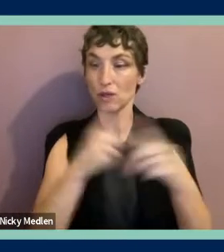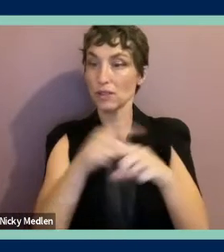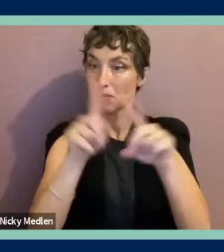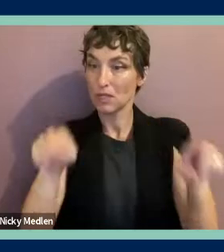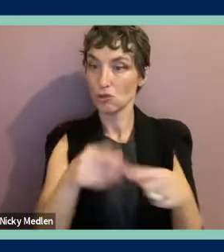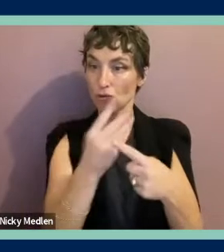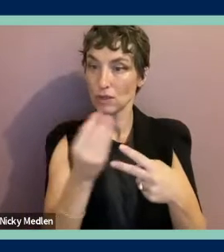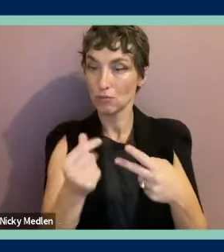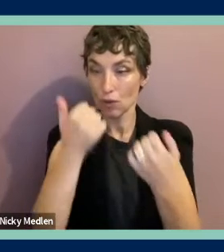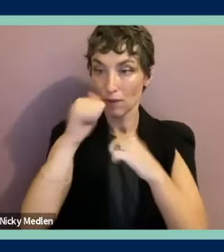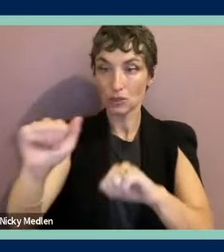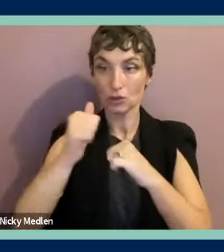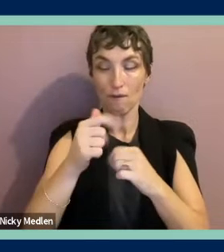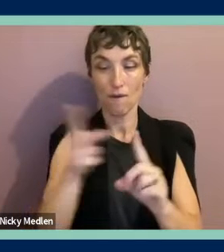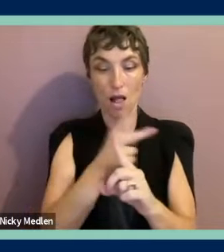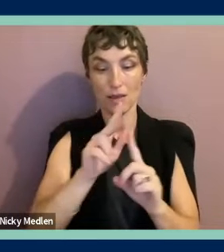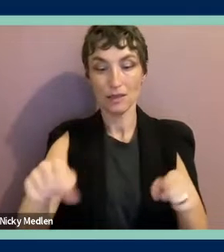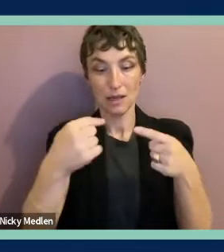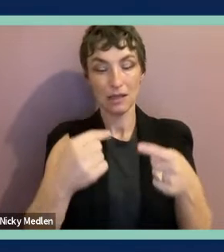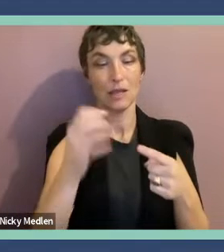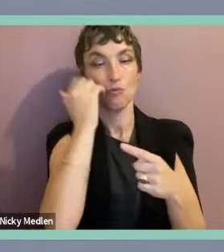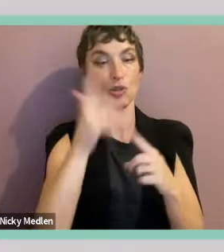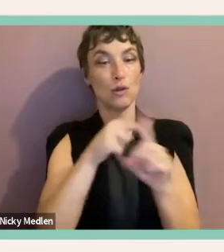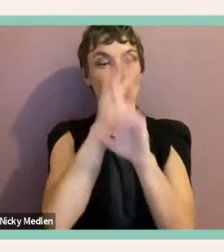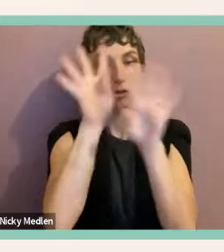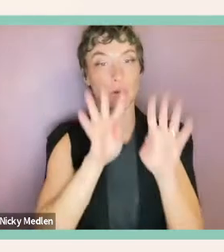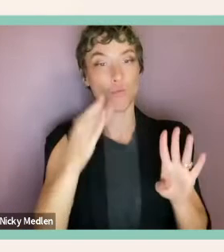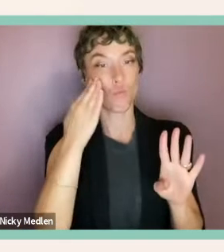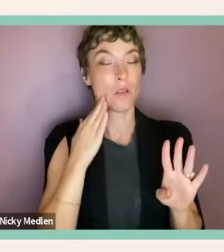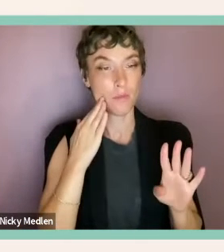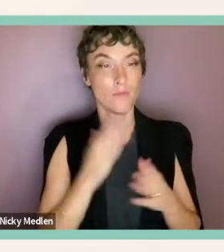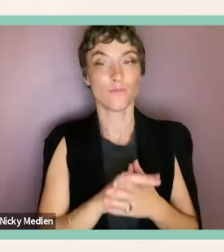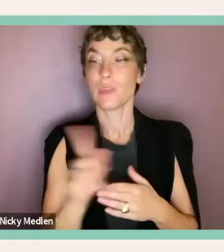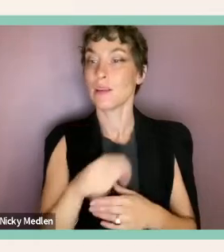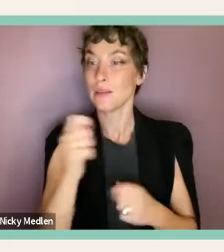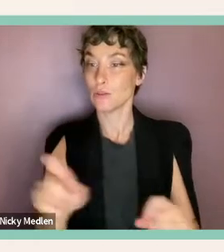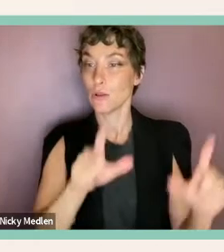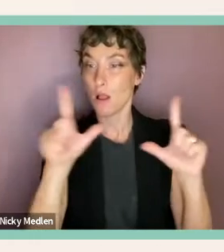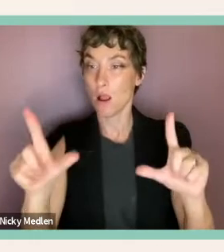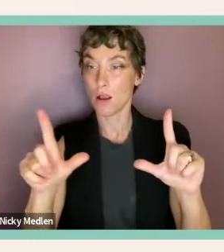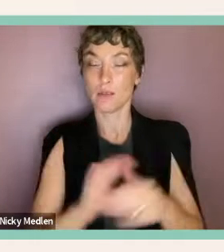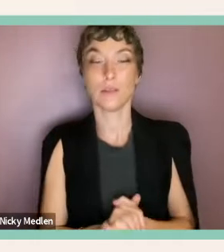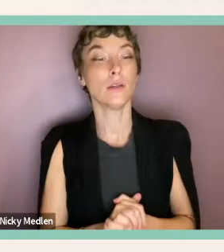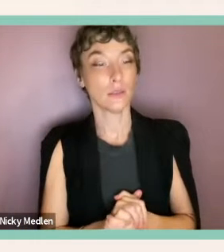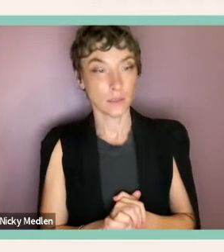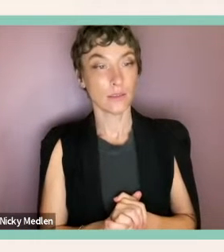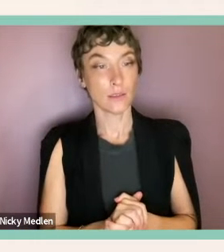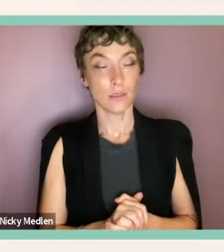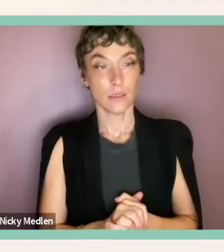prevention of violence against Aboriginal and Torres Strait Islander women. All right, so next slide, thanks. All right, so